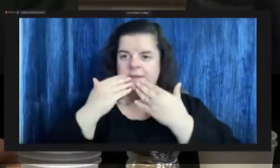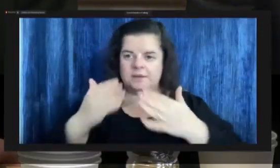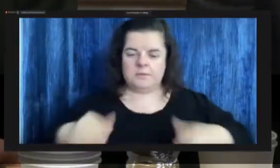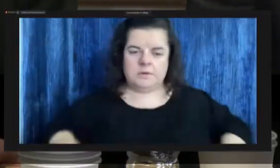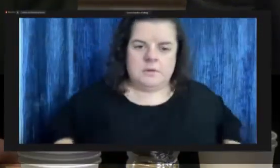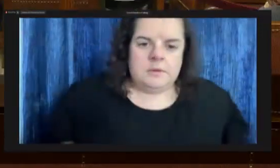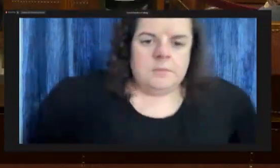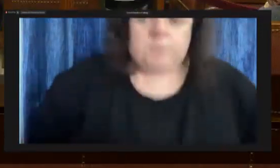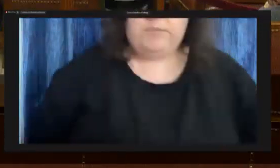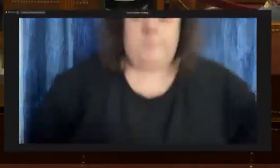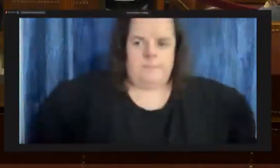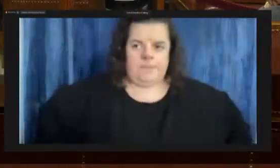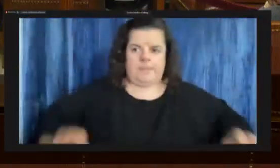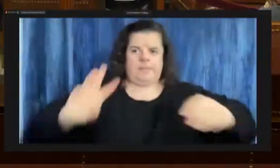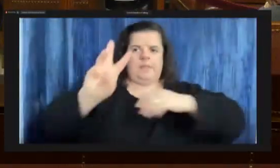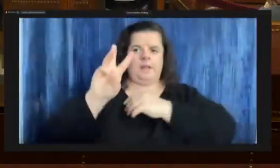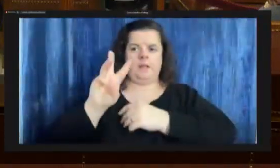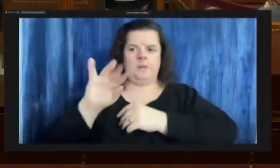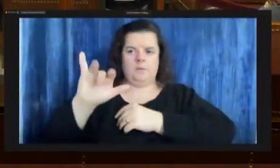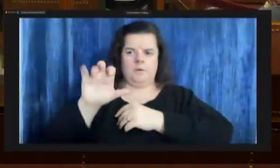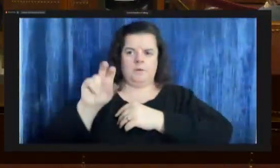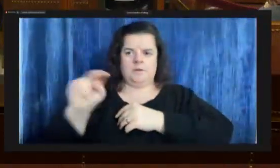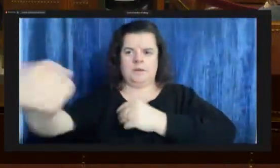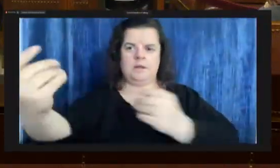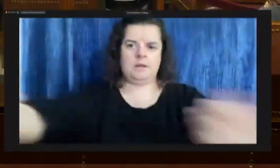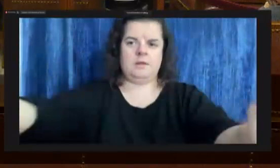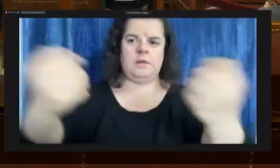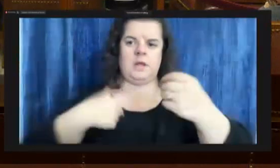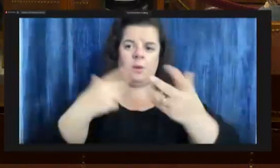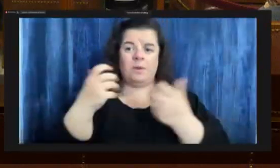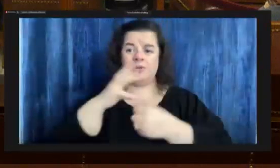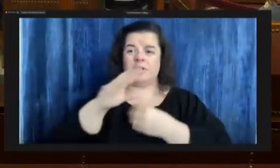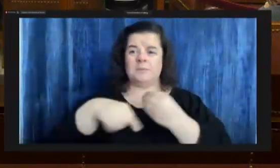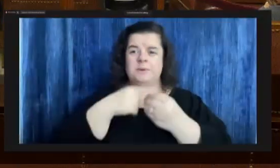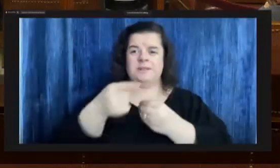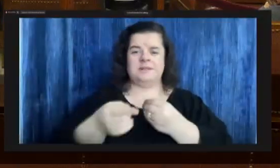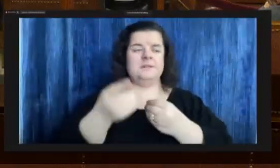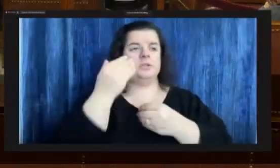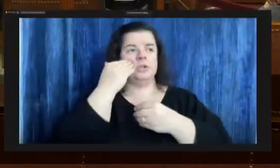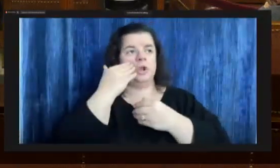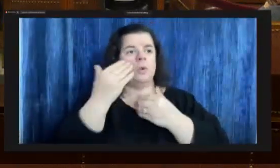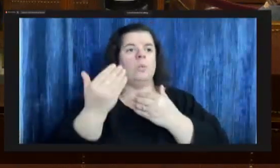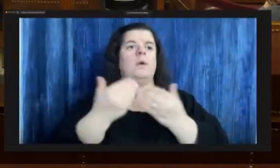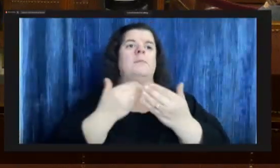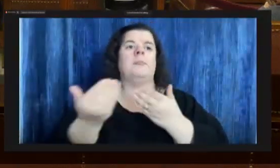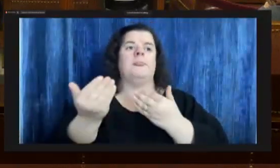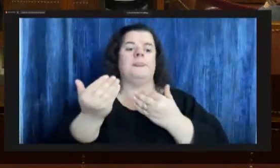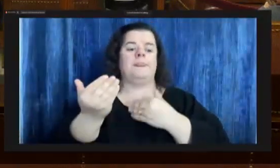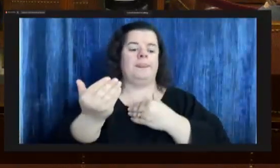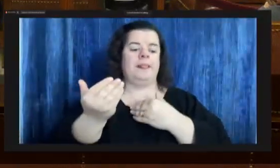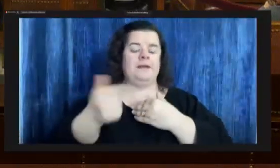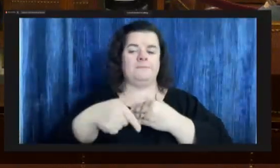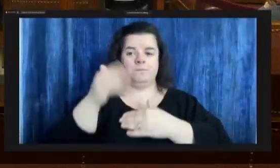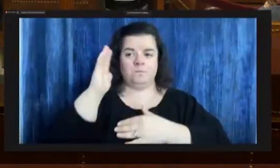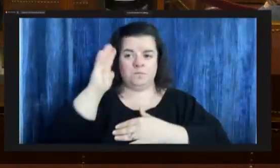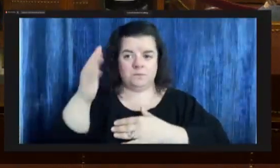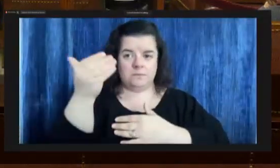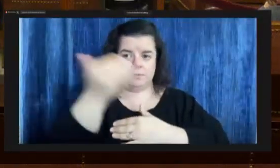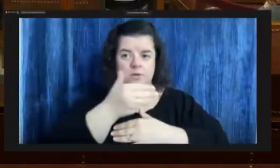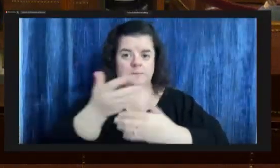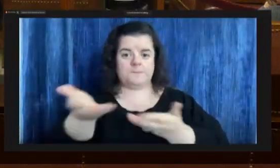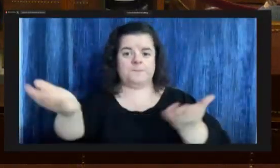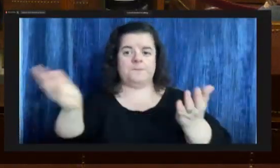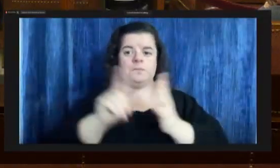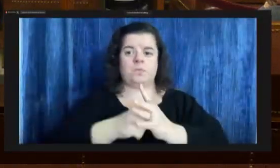Wilson? Yeah, I just wanted to talk about this amendment because, whenever I put this forward, initially